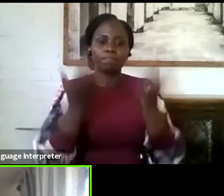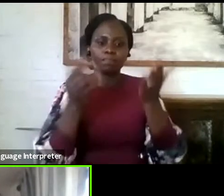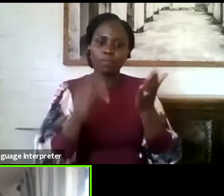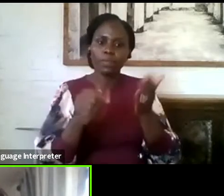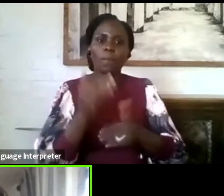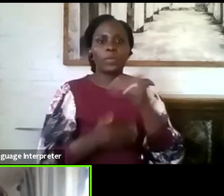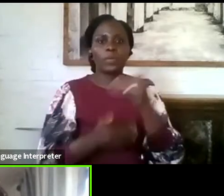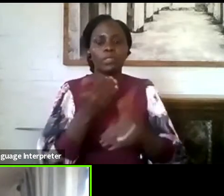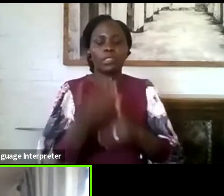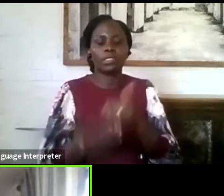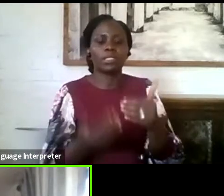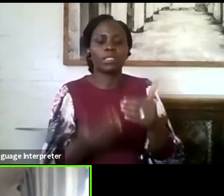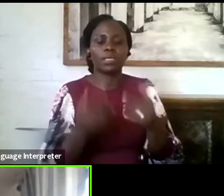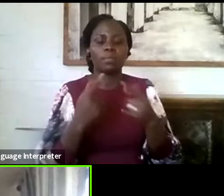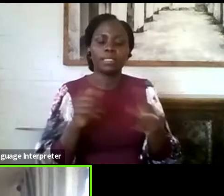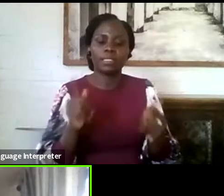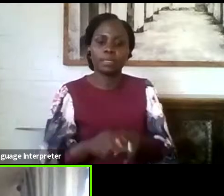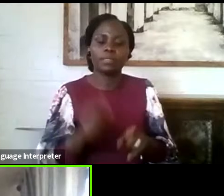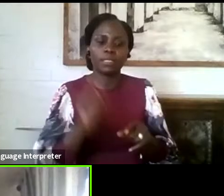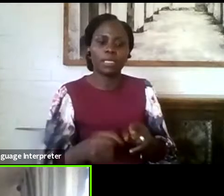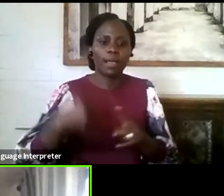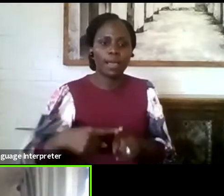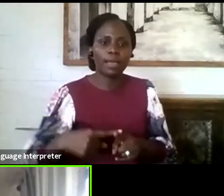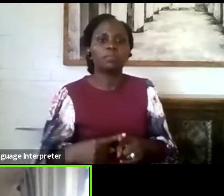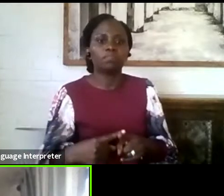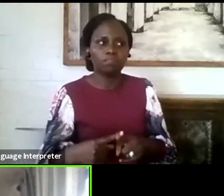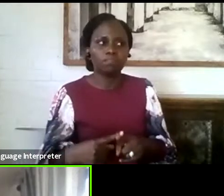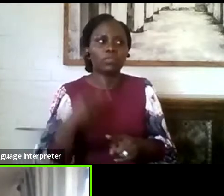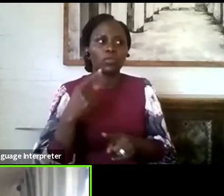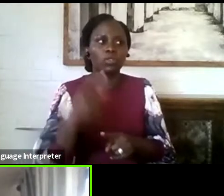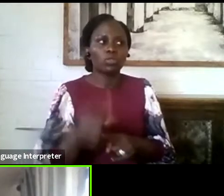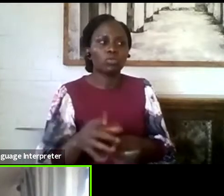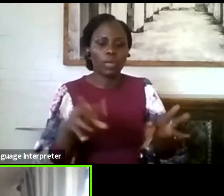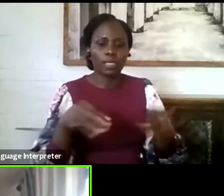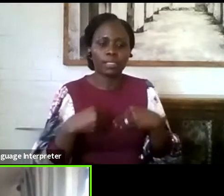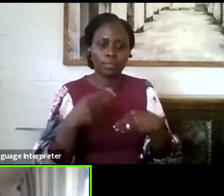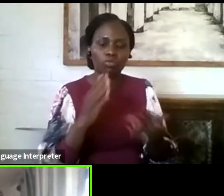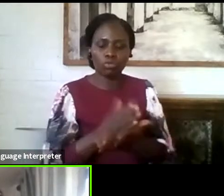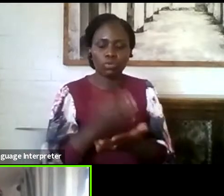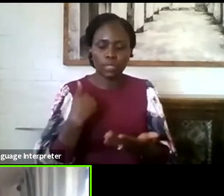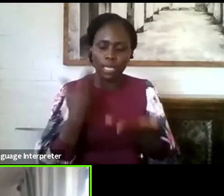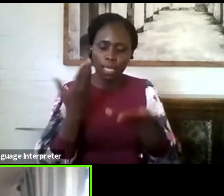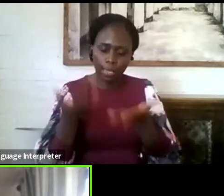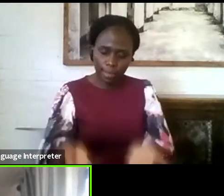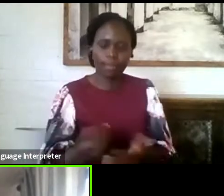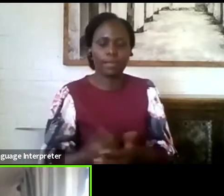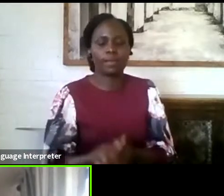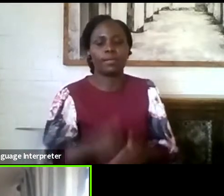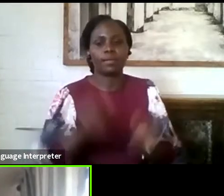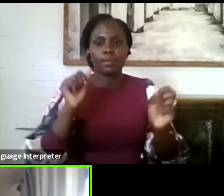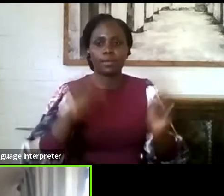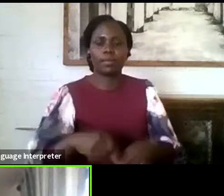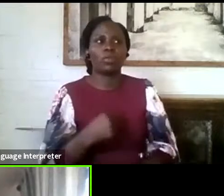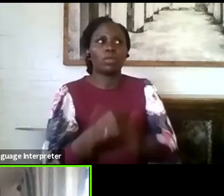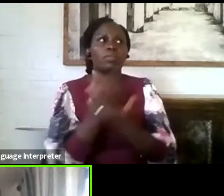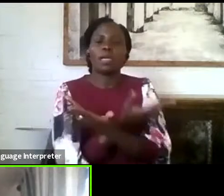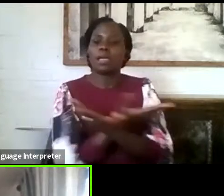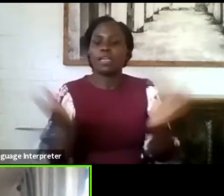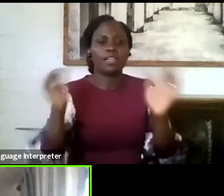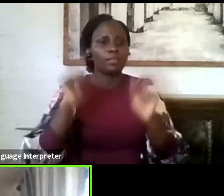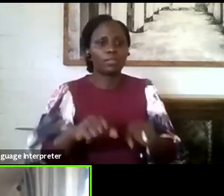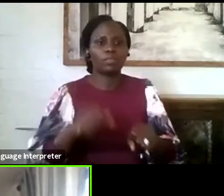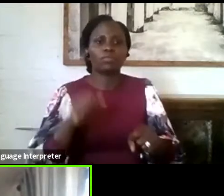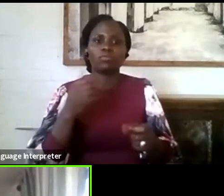course extending an arm to them to let them know that we are available to assist with whatever it is that they need. And something